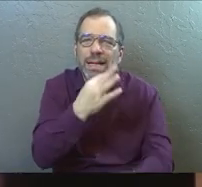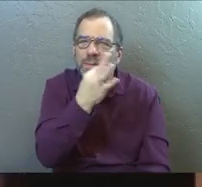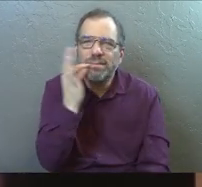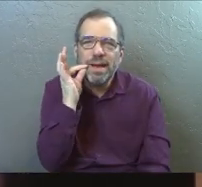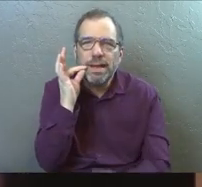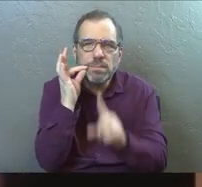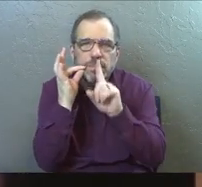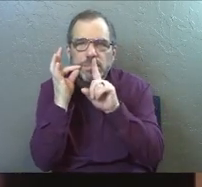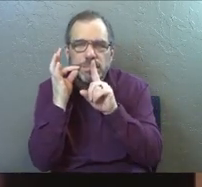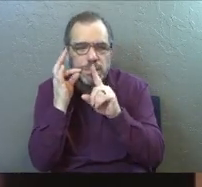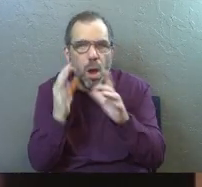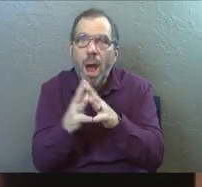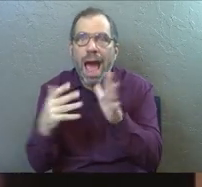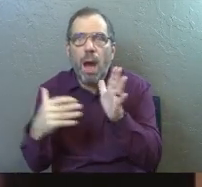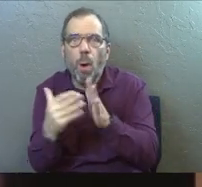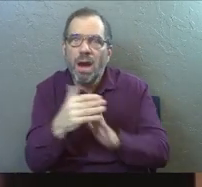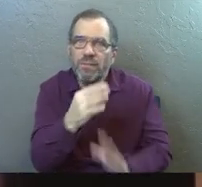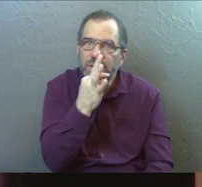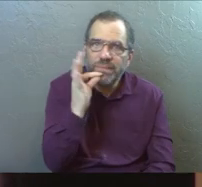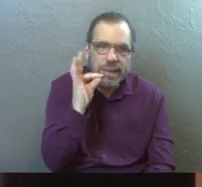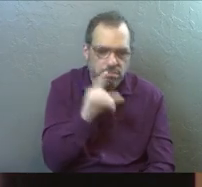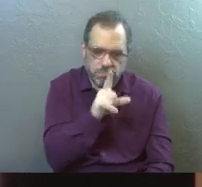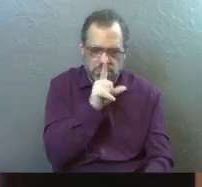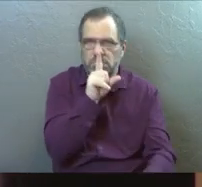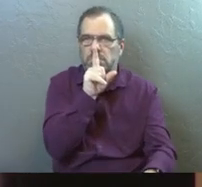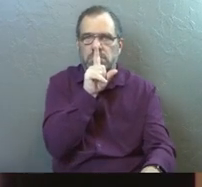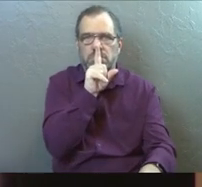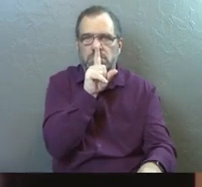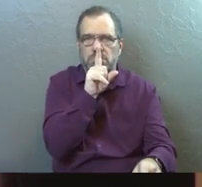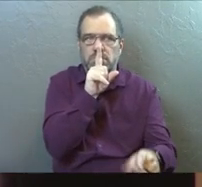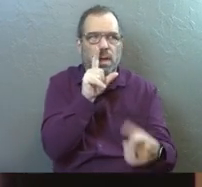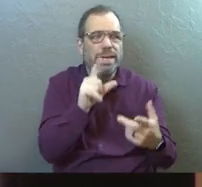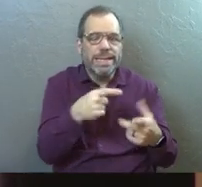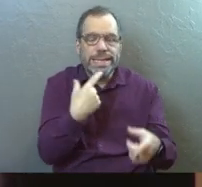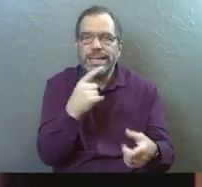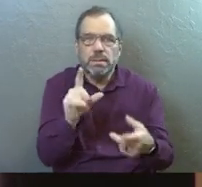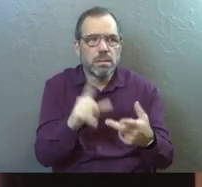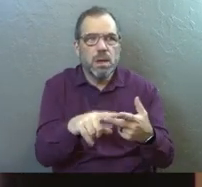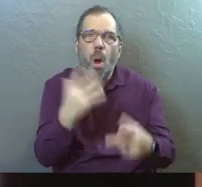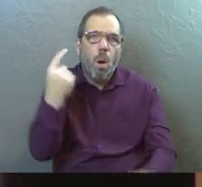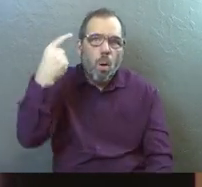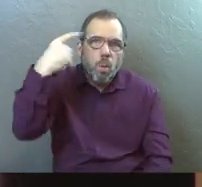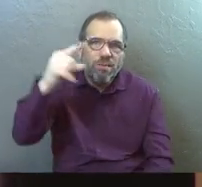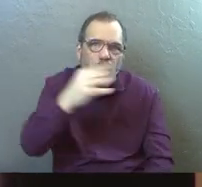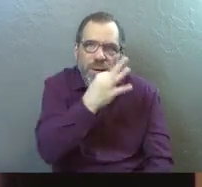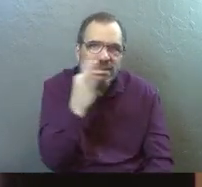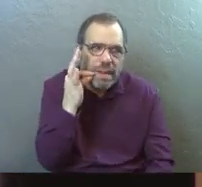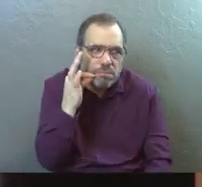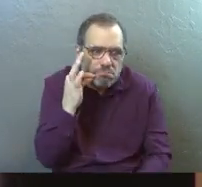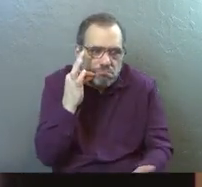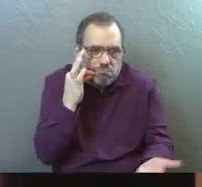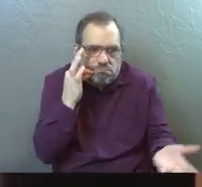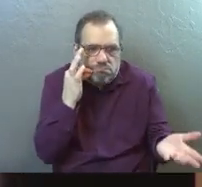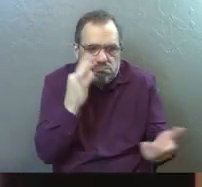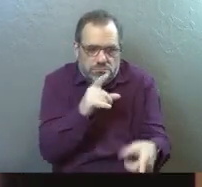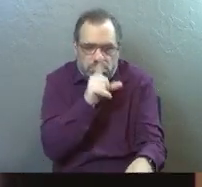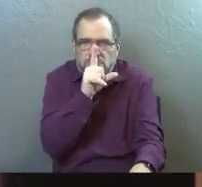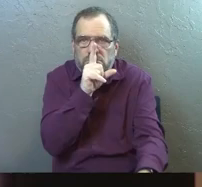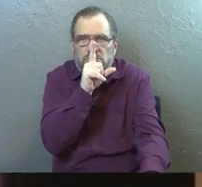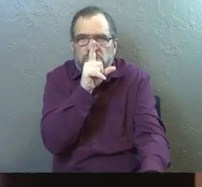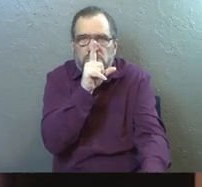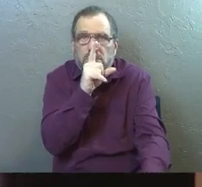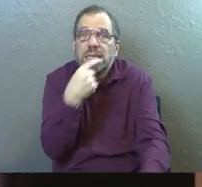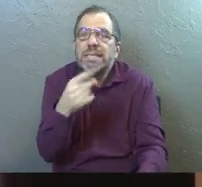it. He doesn't say how often you should fast. He also doesn't tell you why necessarily you should fast. He